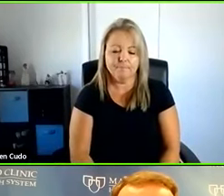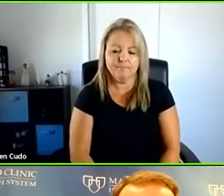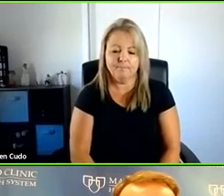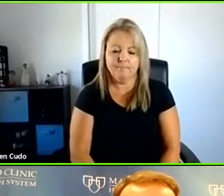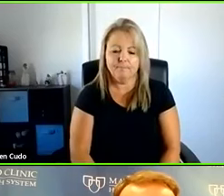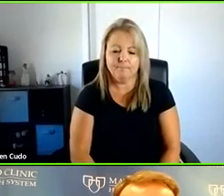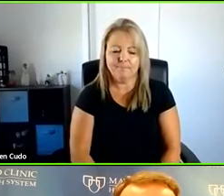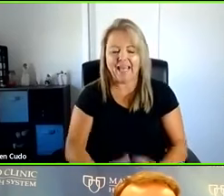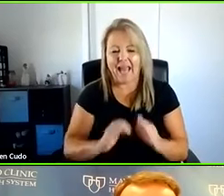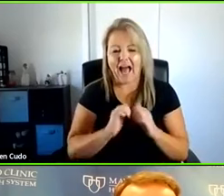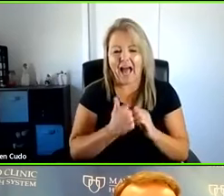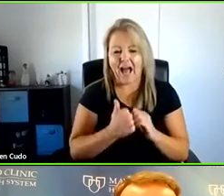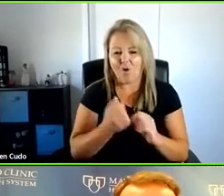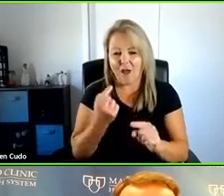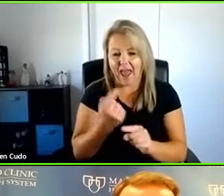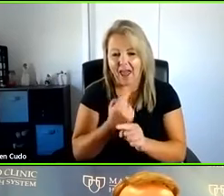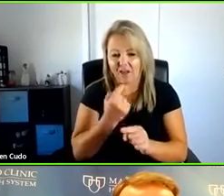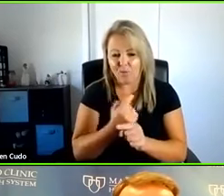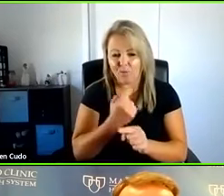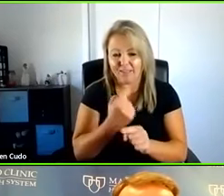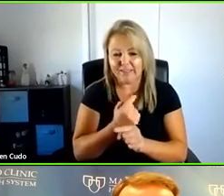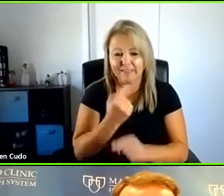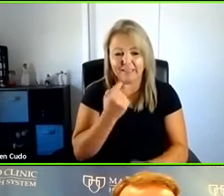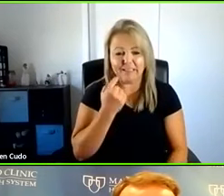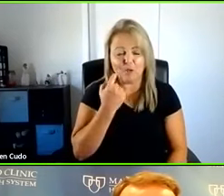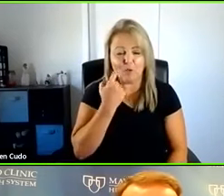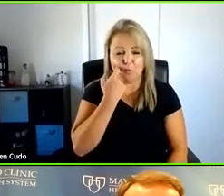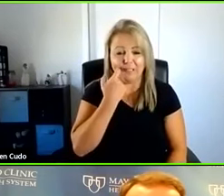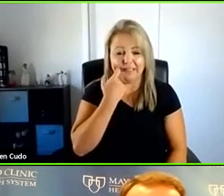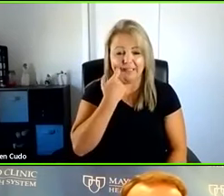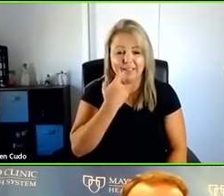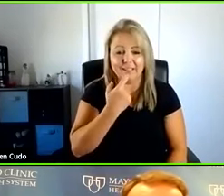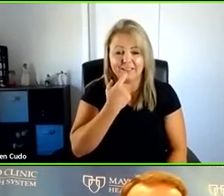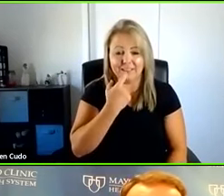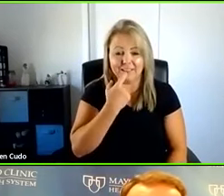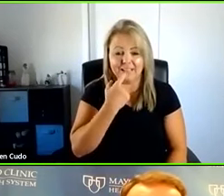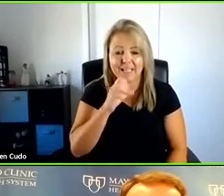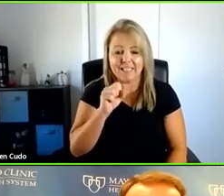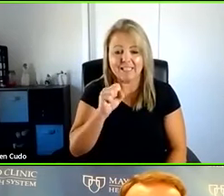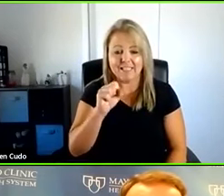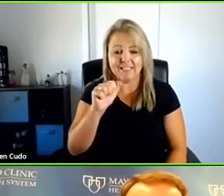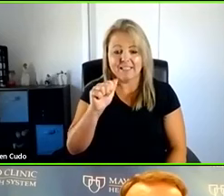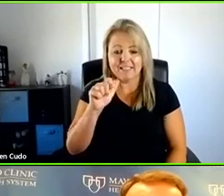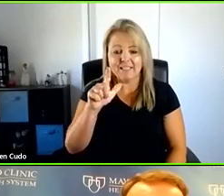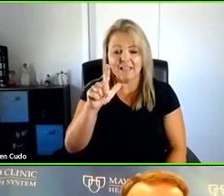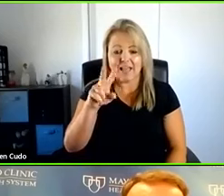How accurate is the recent saliva test, and could we see its implementation here?